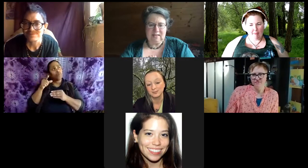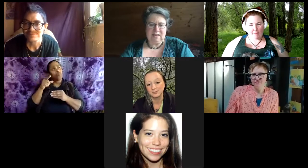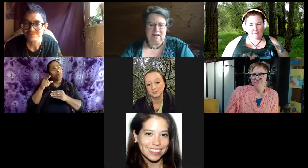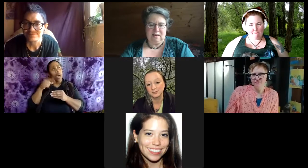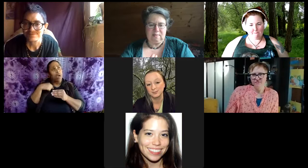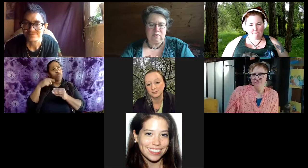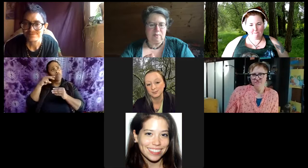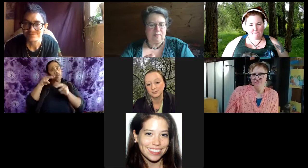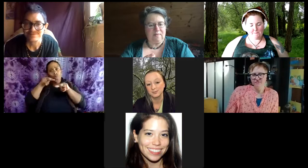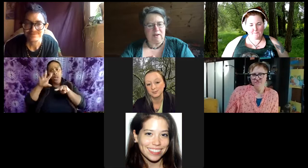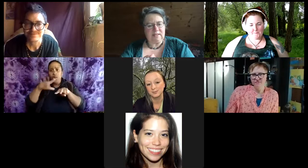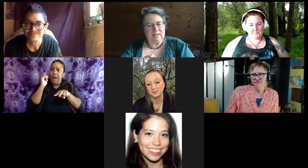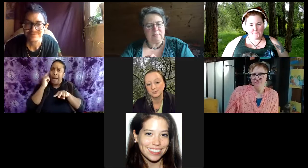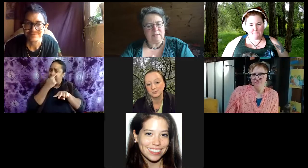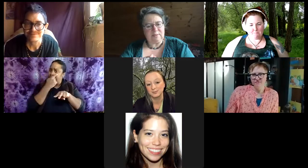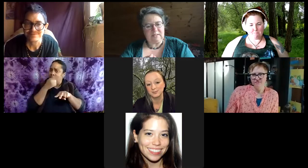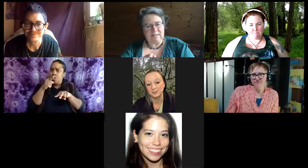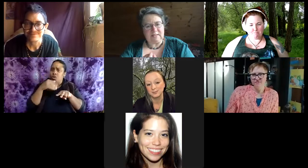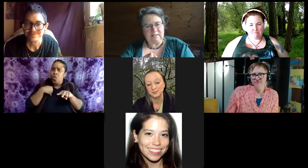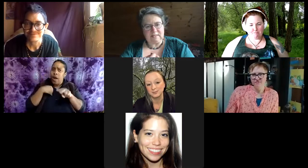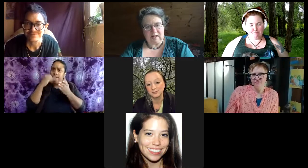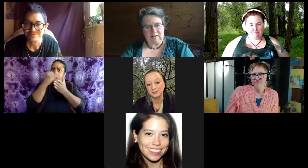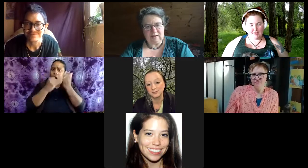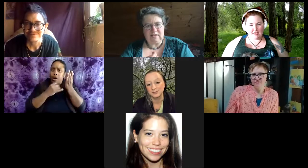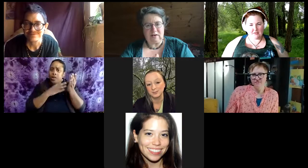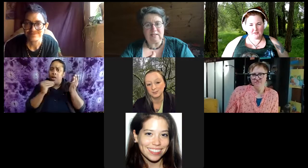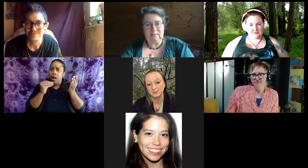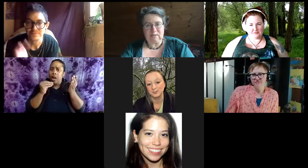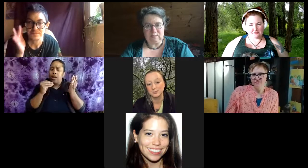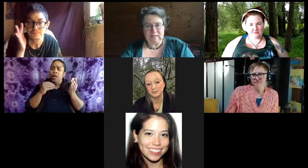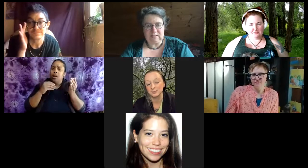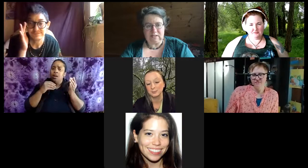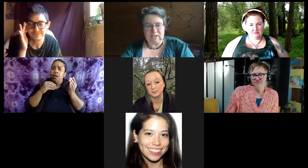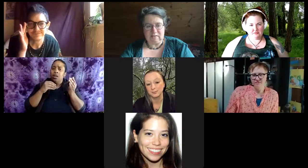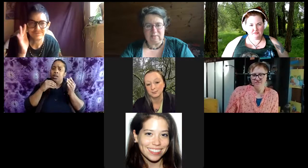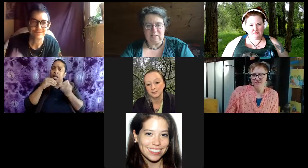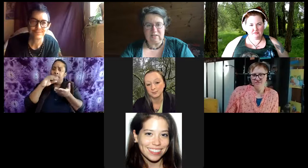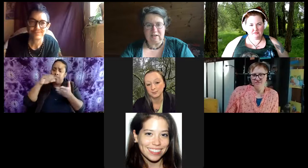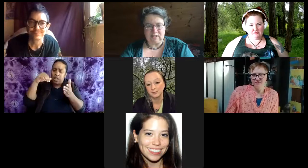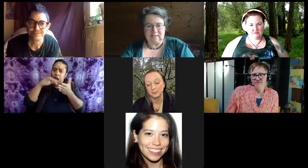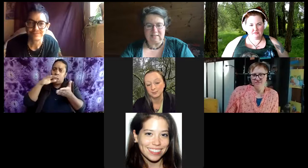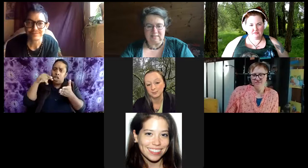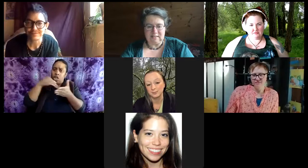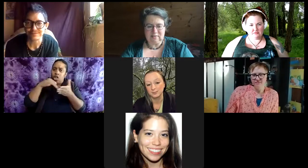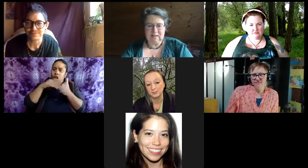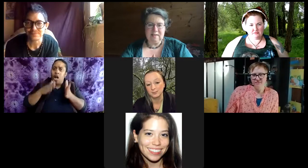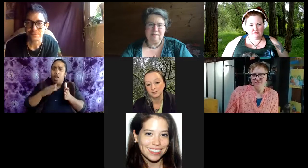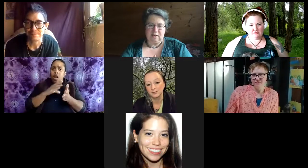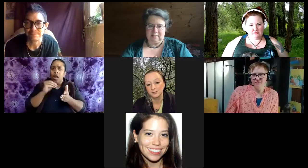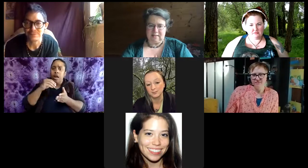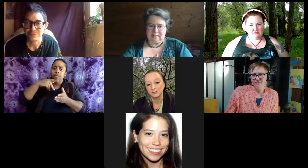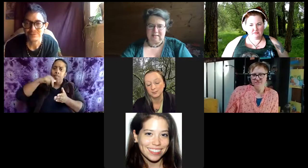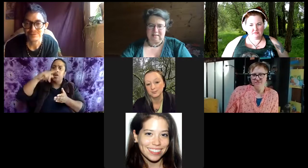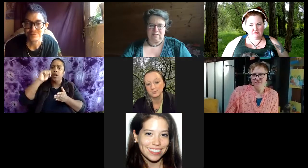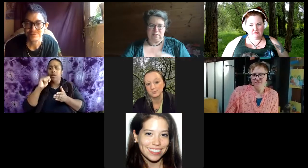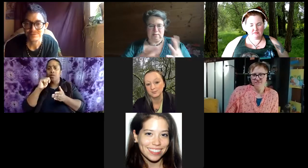eyes, you probably have artisan and priest, priestess, and scholar, and artisan and priest, priestess are generally both energetically sensitive.